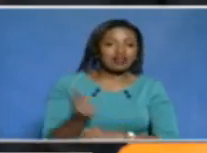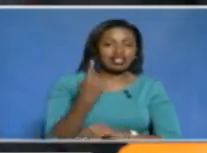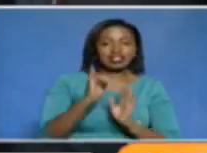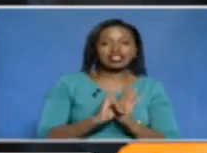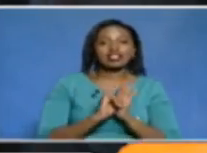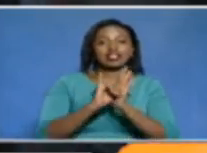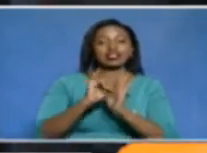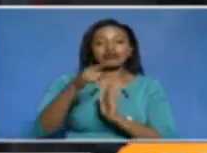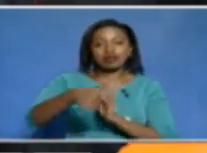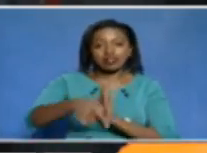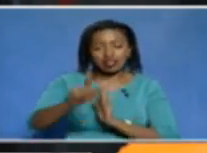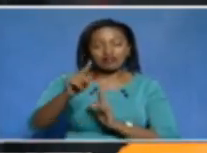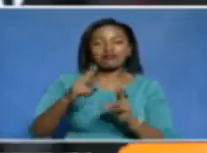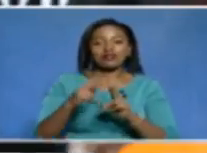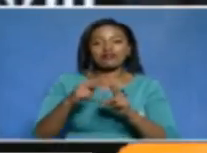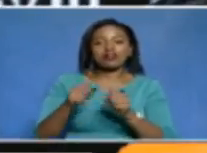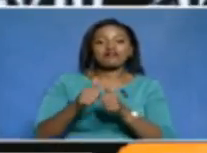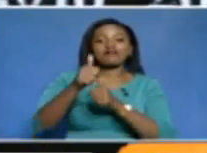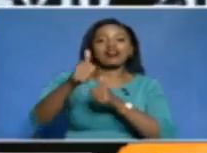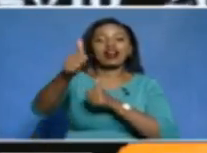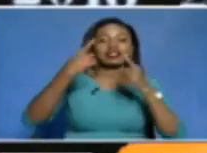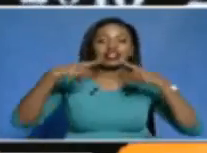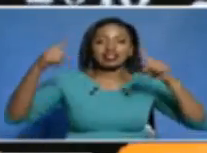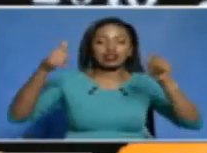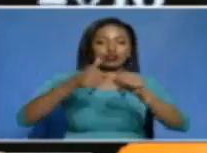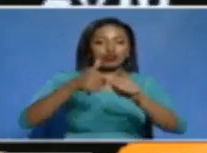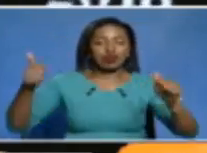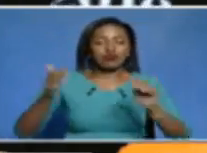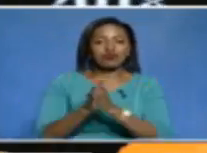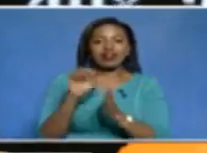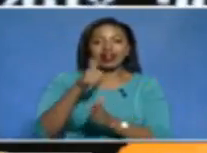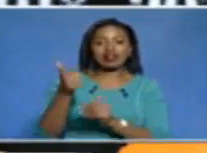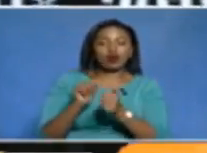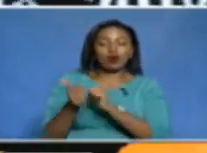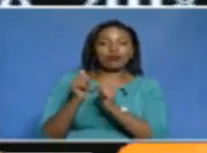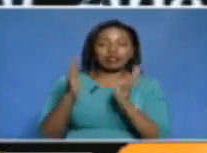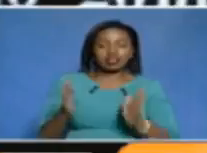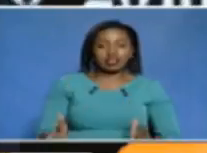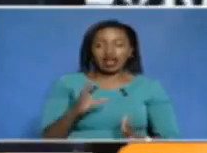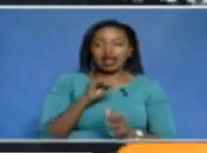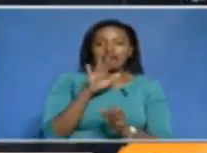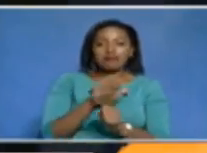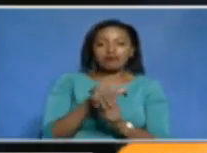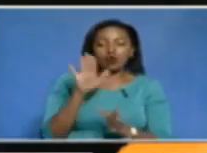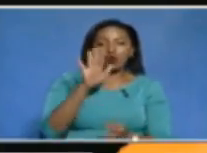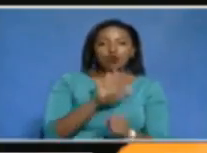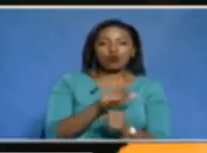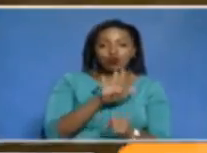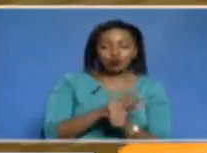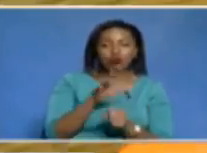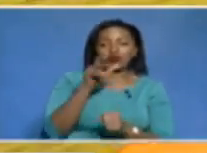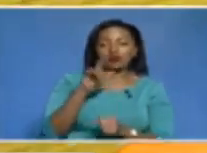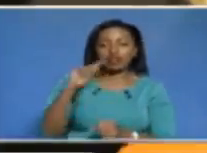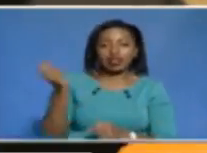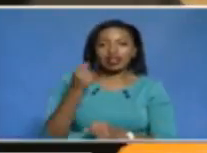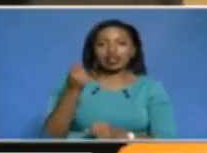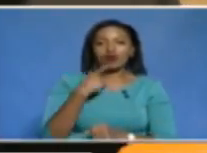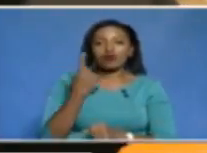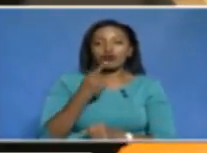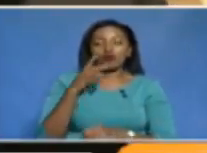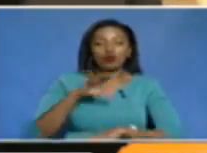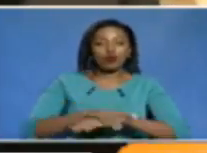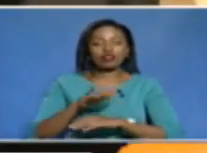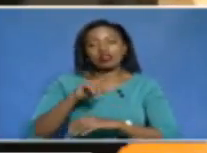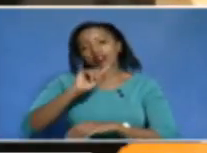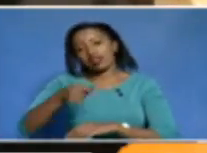was miles ahead of his competitors, as his fans, majority of them Kenyans, poured in their votes in their thousands. I receive a